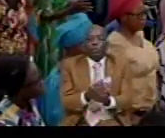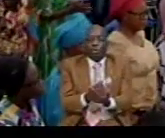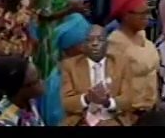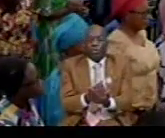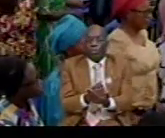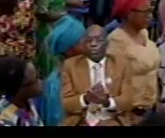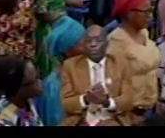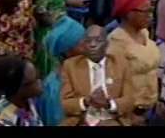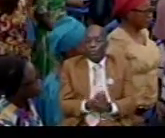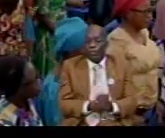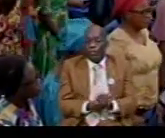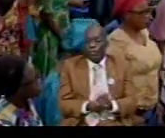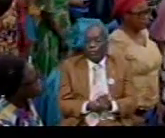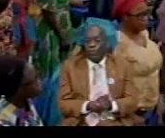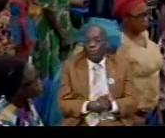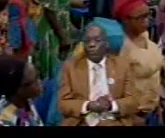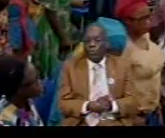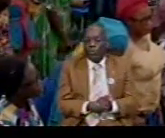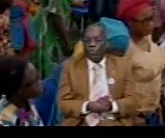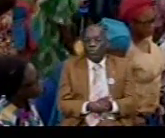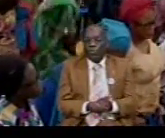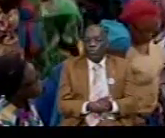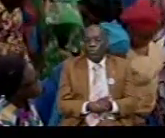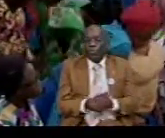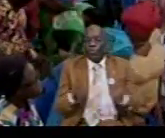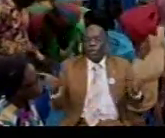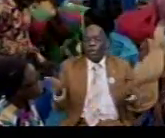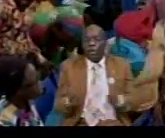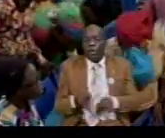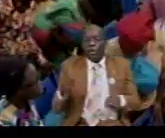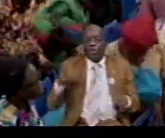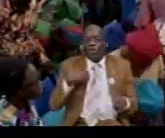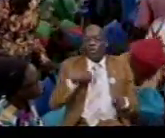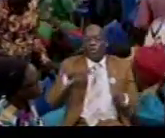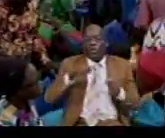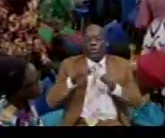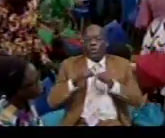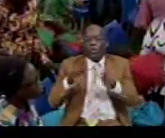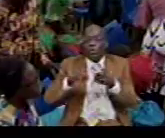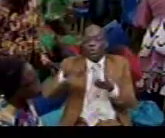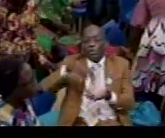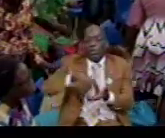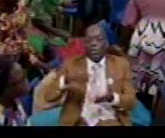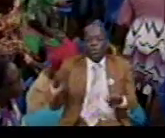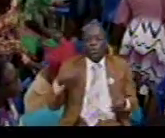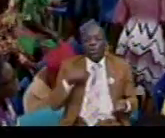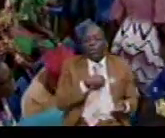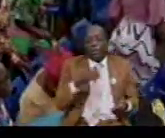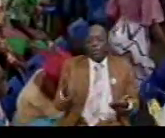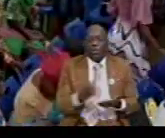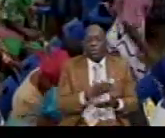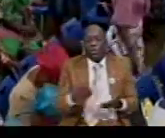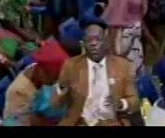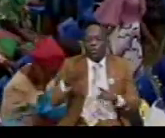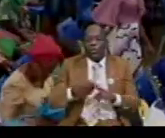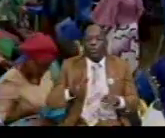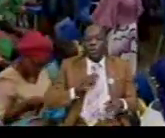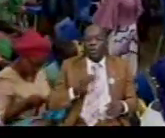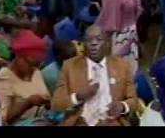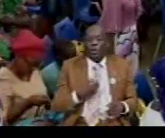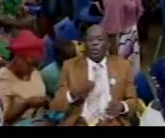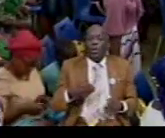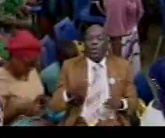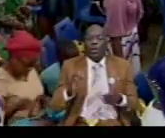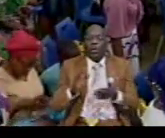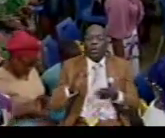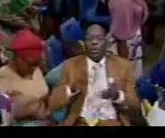As we remain standing, we're singing from our program booklet, A New Name in Glory. I